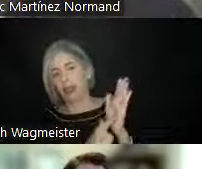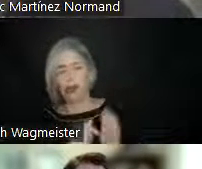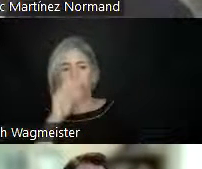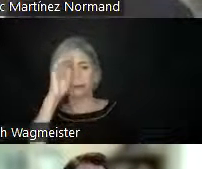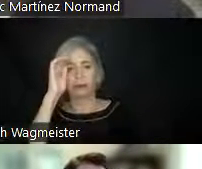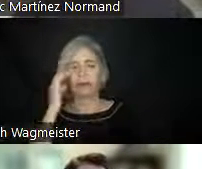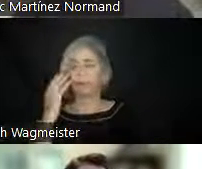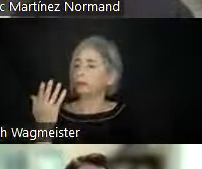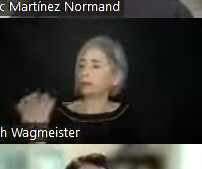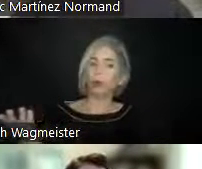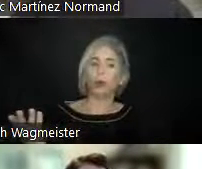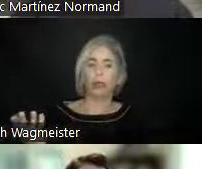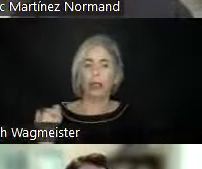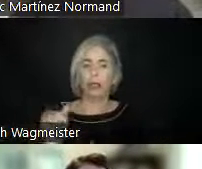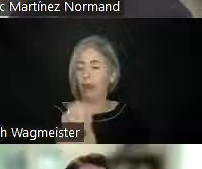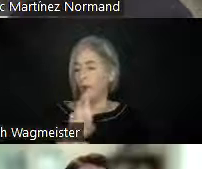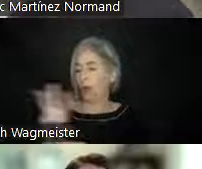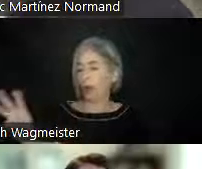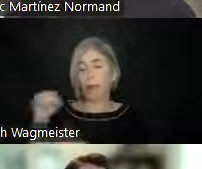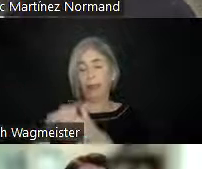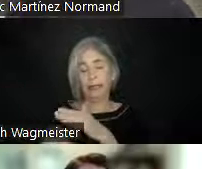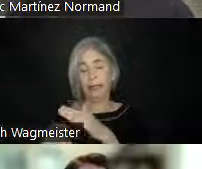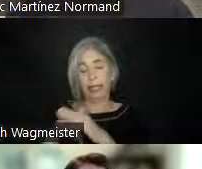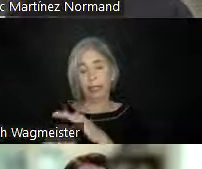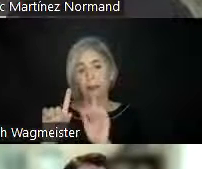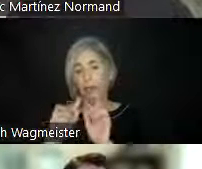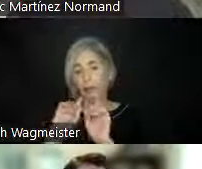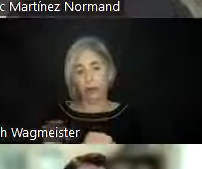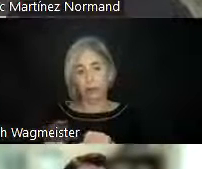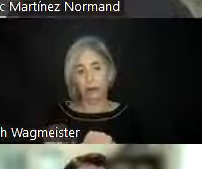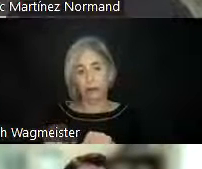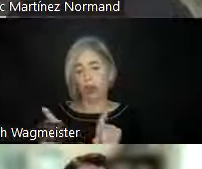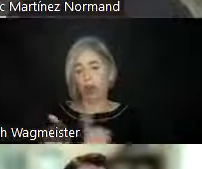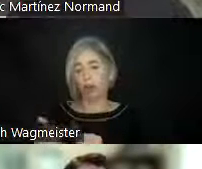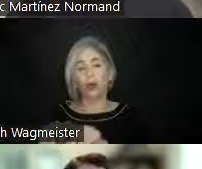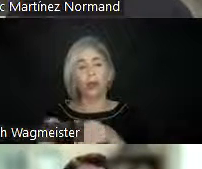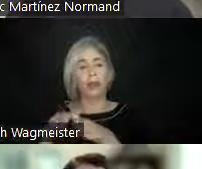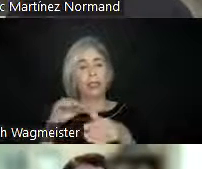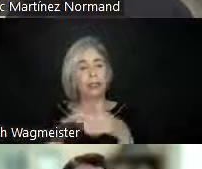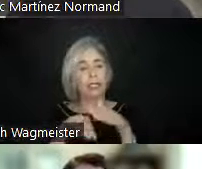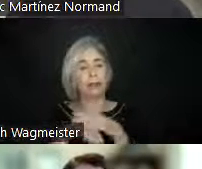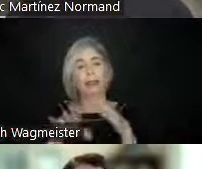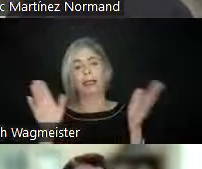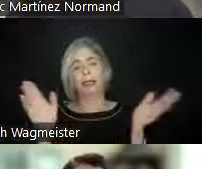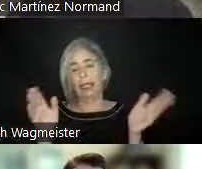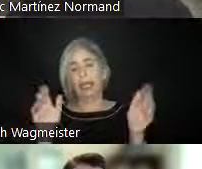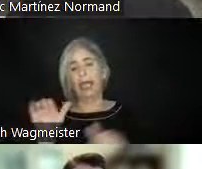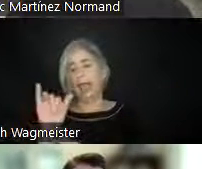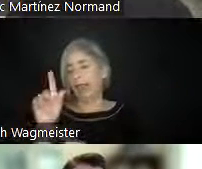So in the Web Accessibility Directive and more or less in the Accessibility Act as